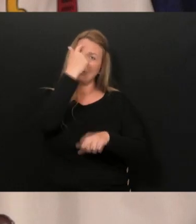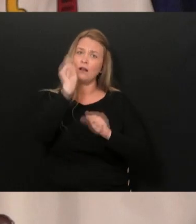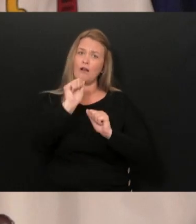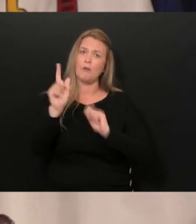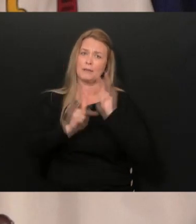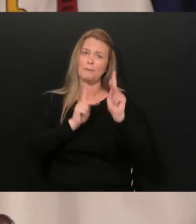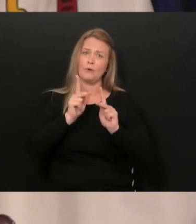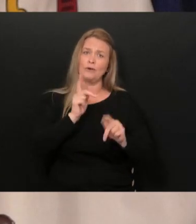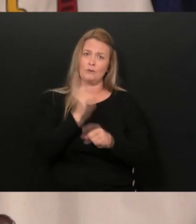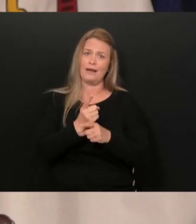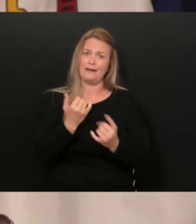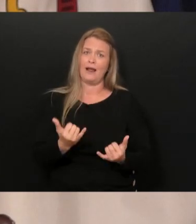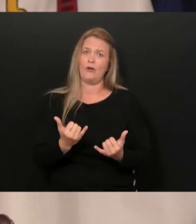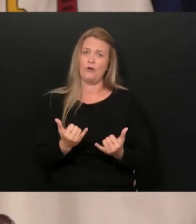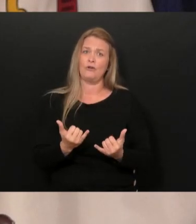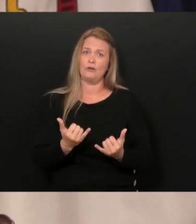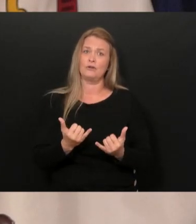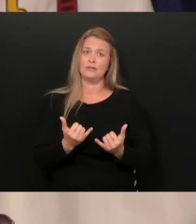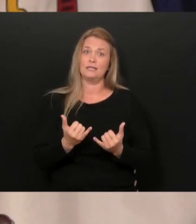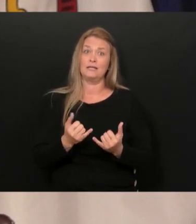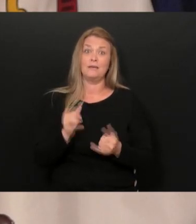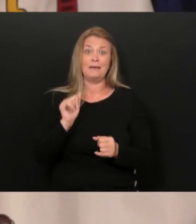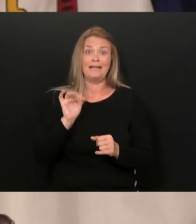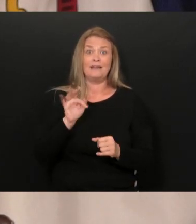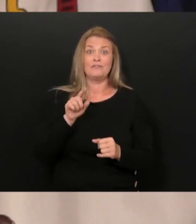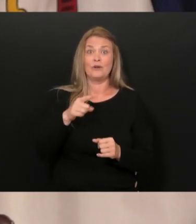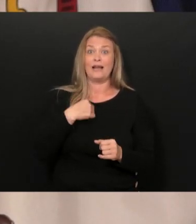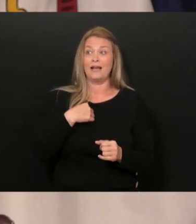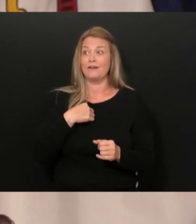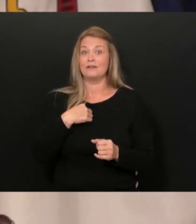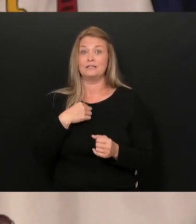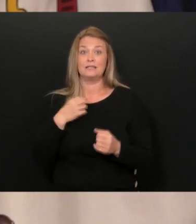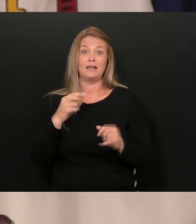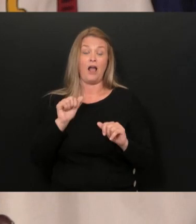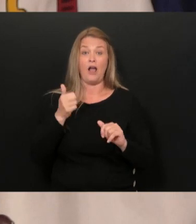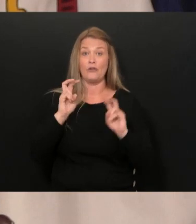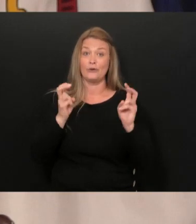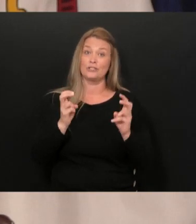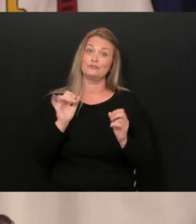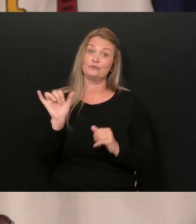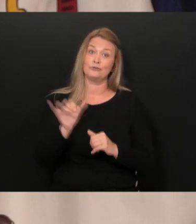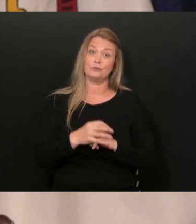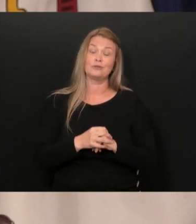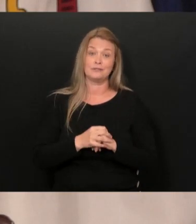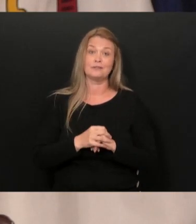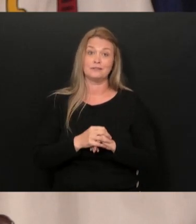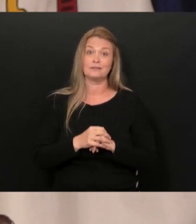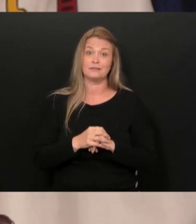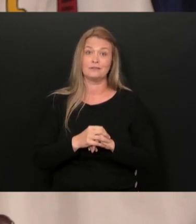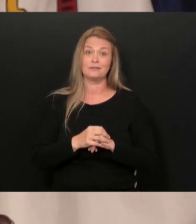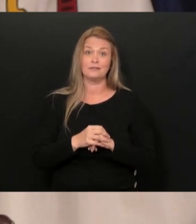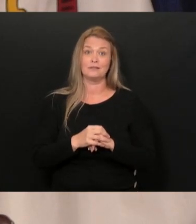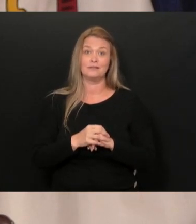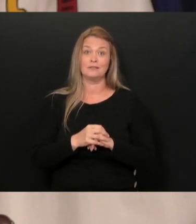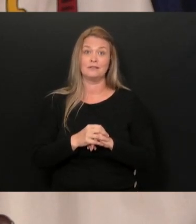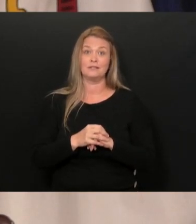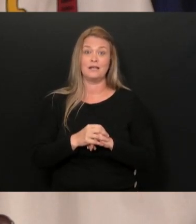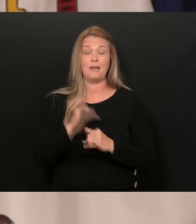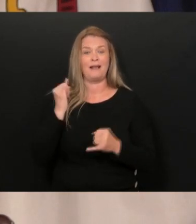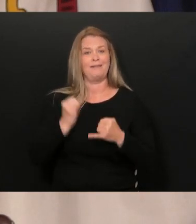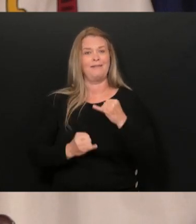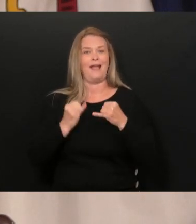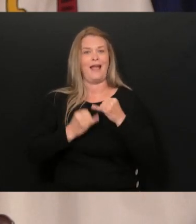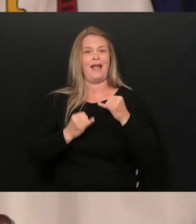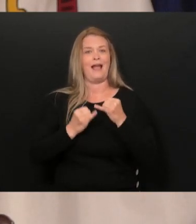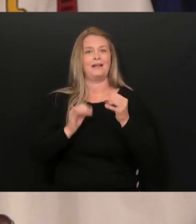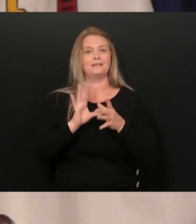it's especially tough on people that are having mental health issues. So, last thing I want to